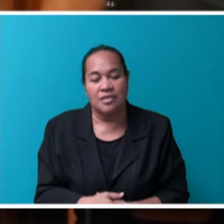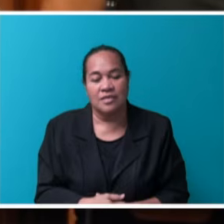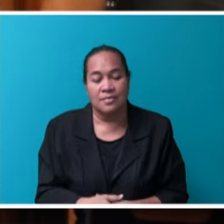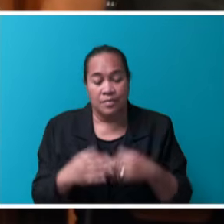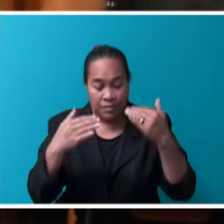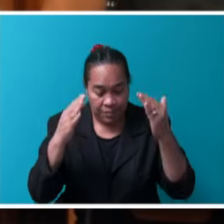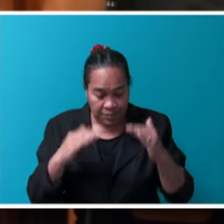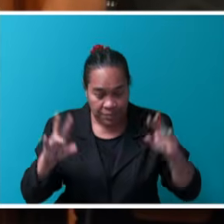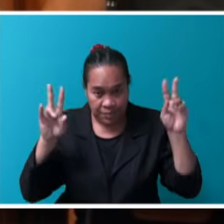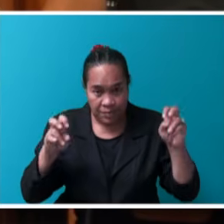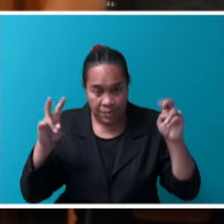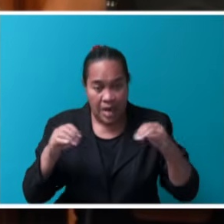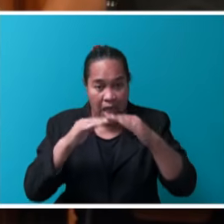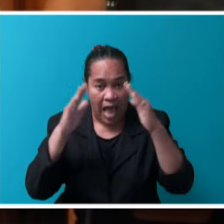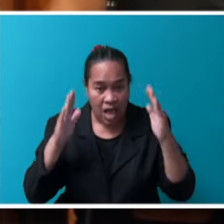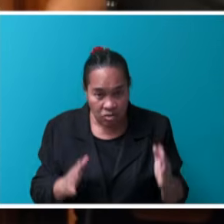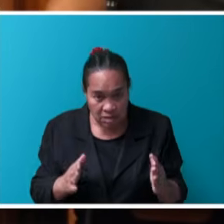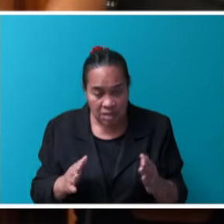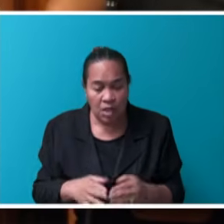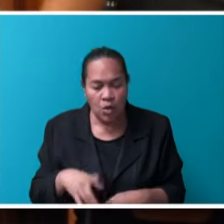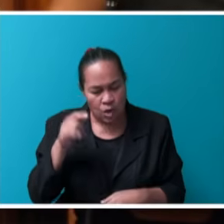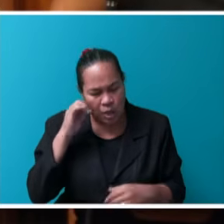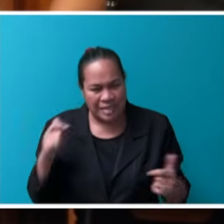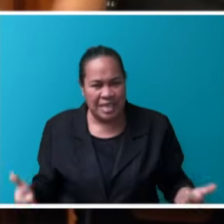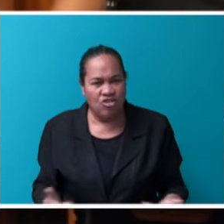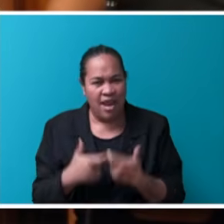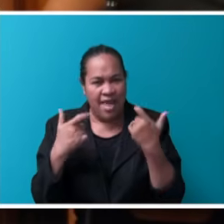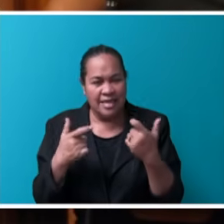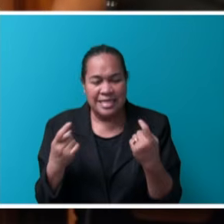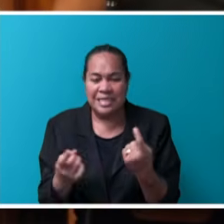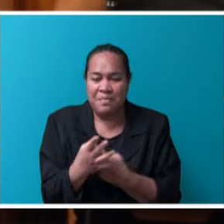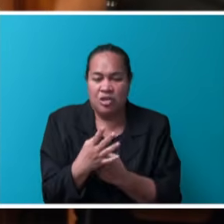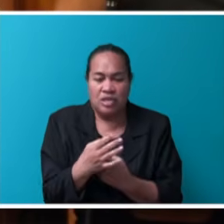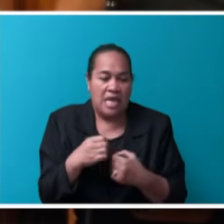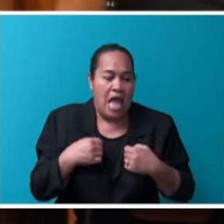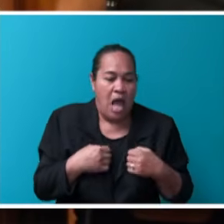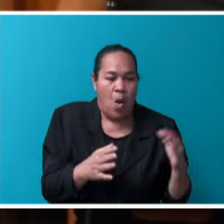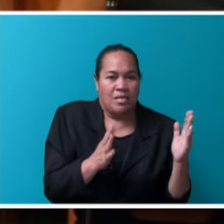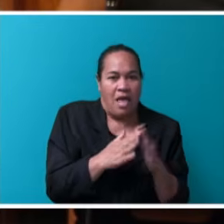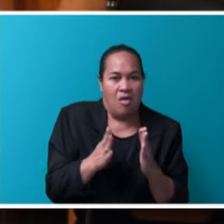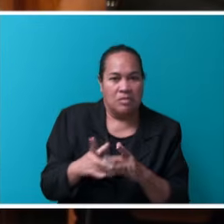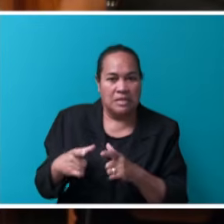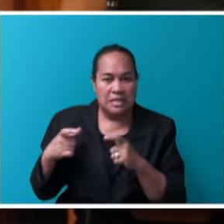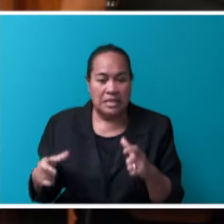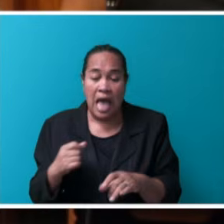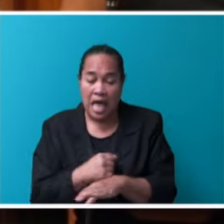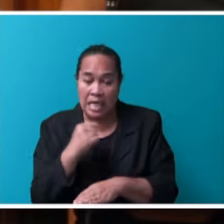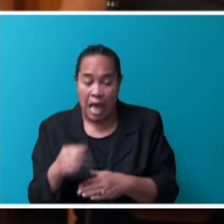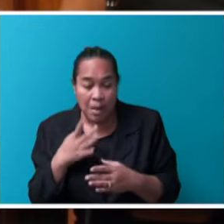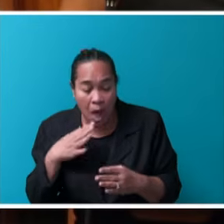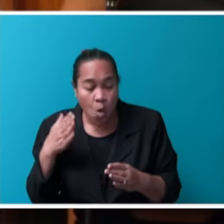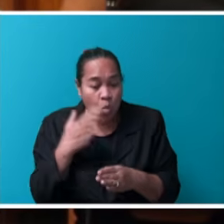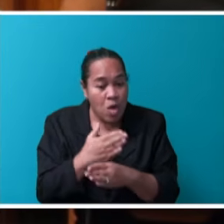housing, we know that it remains a challenge, especially in our major urban centers. Government has been working through